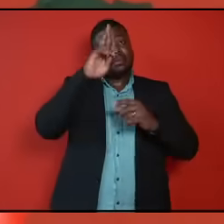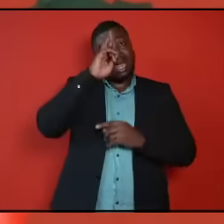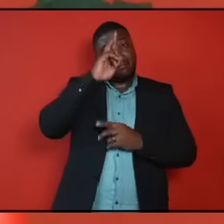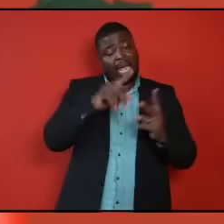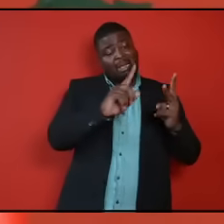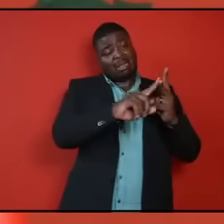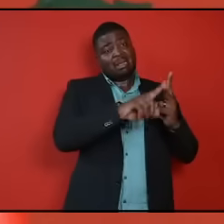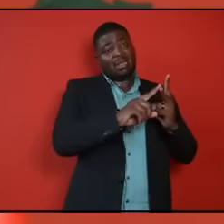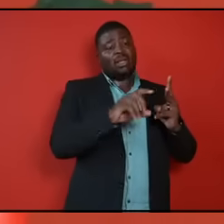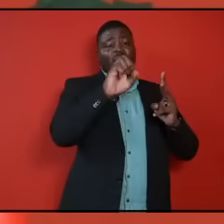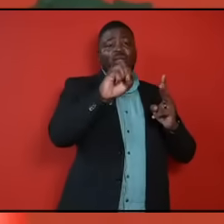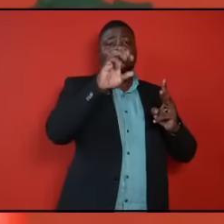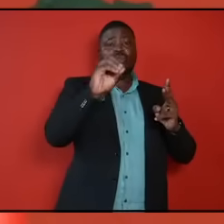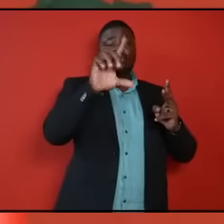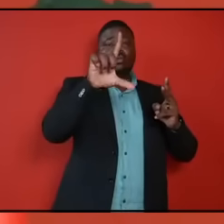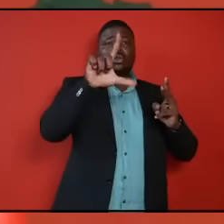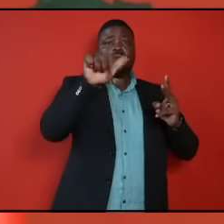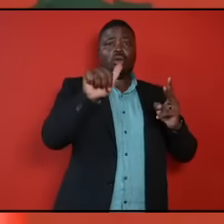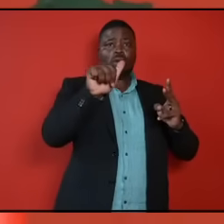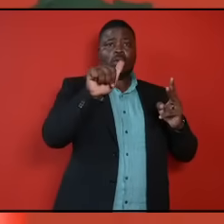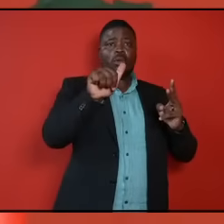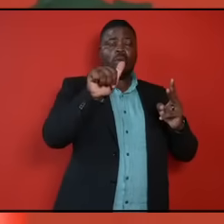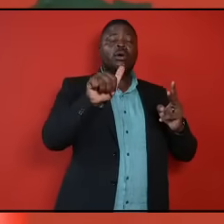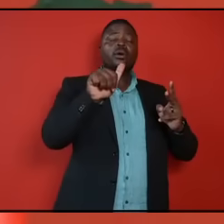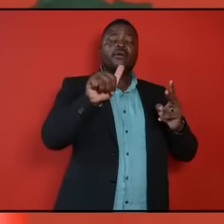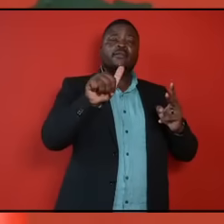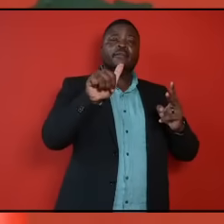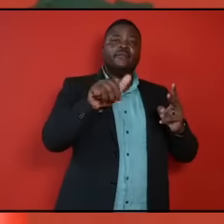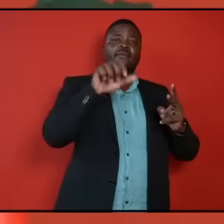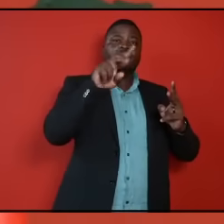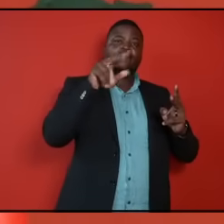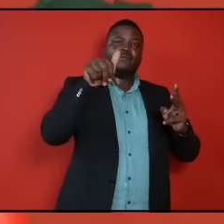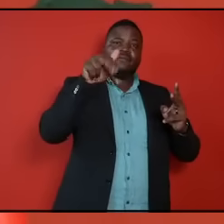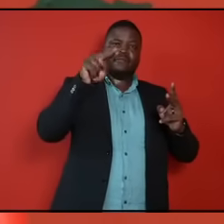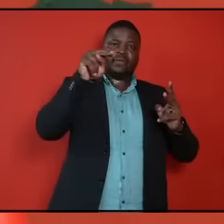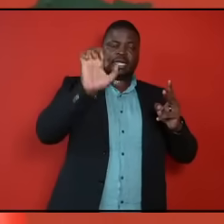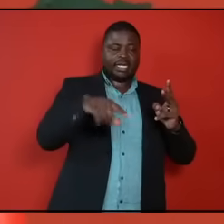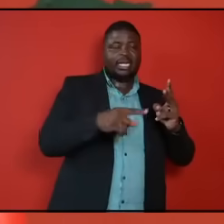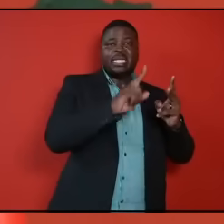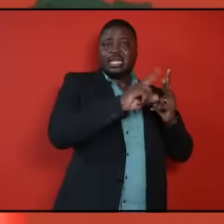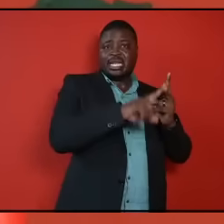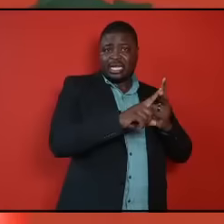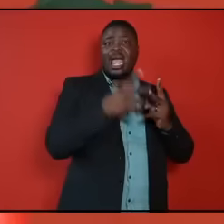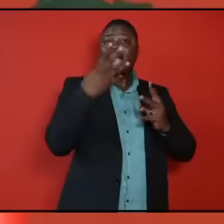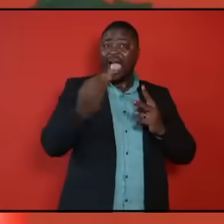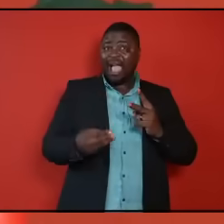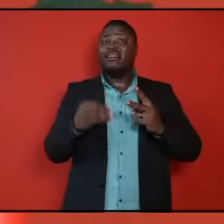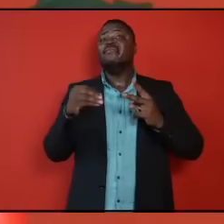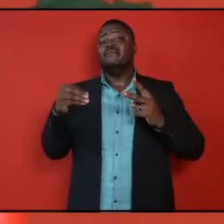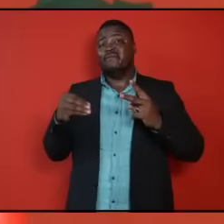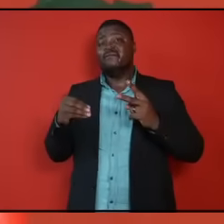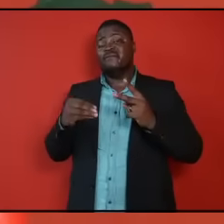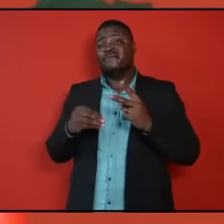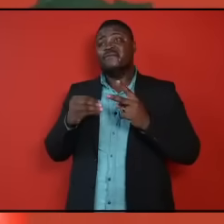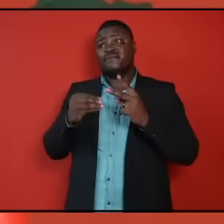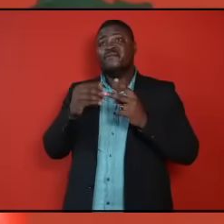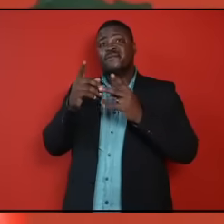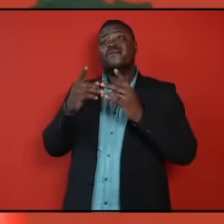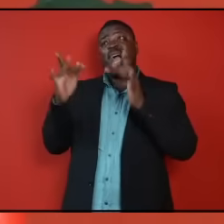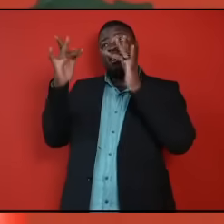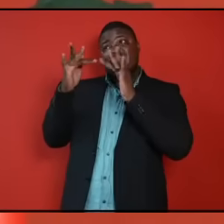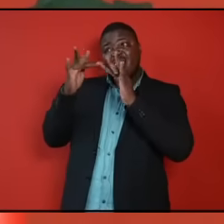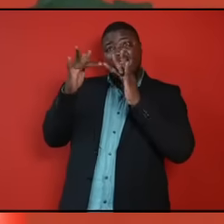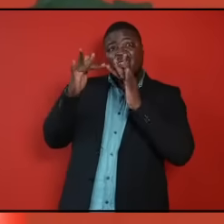special relationship with the President of the Republic of South Africa. The same goes to Brown Mokgotsi,